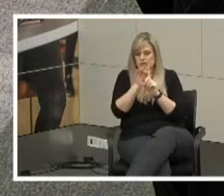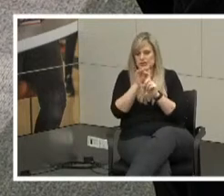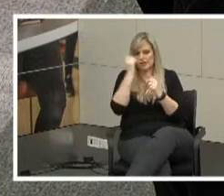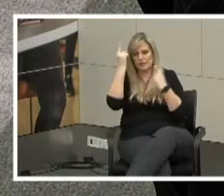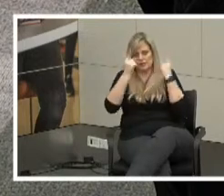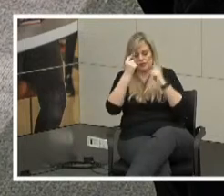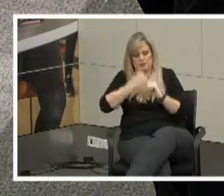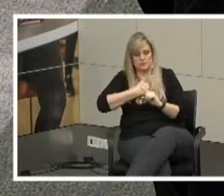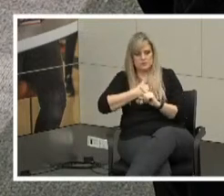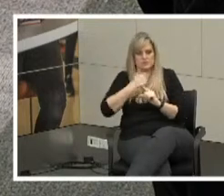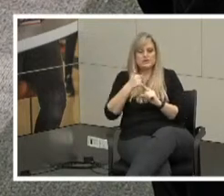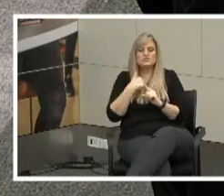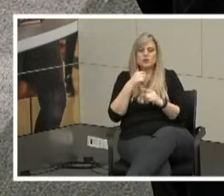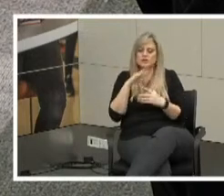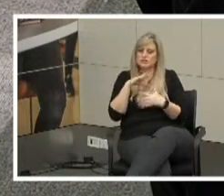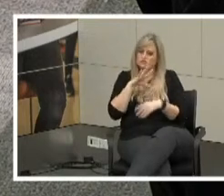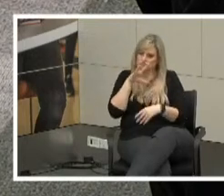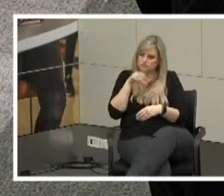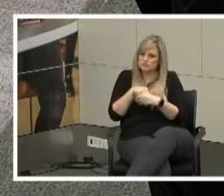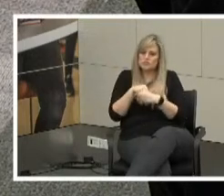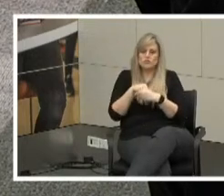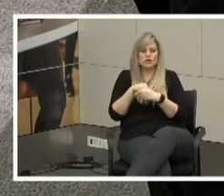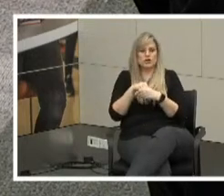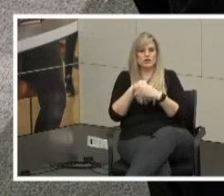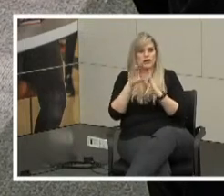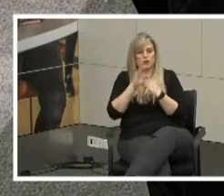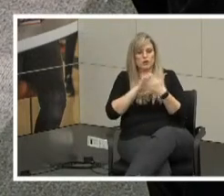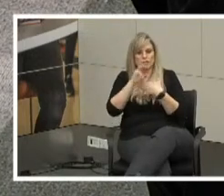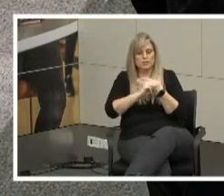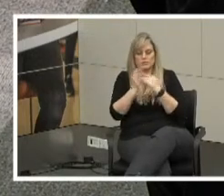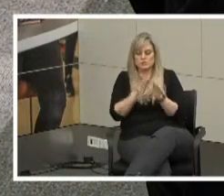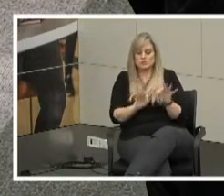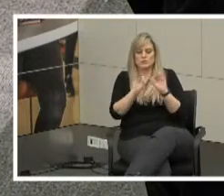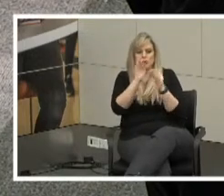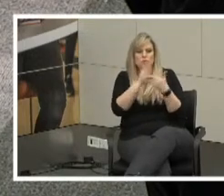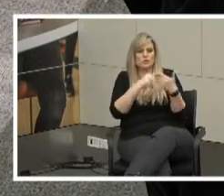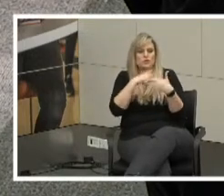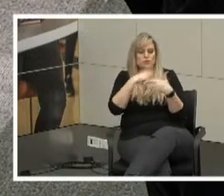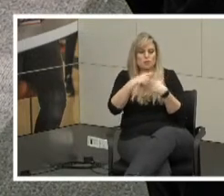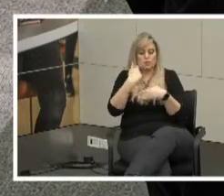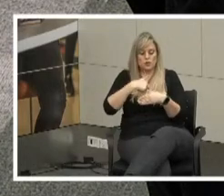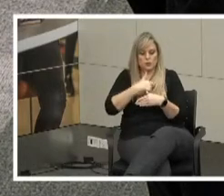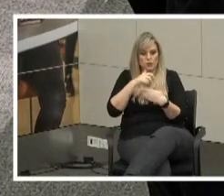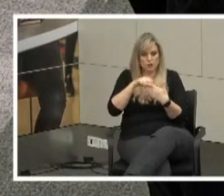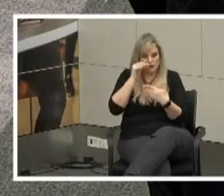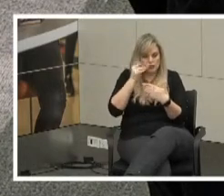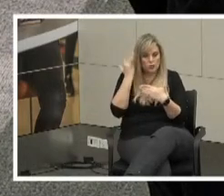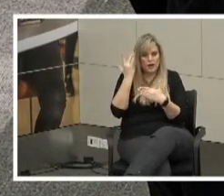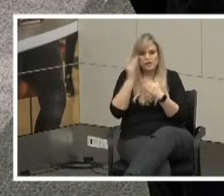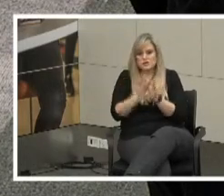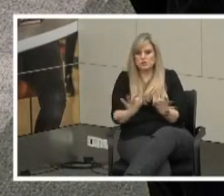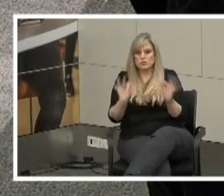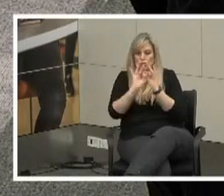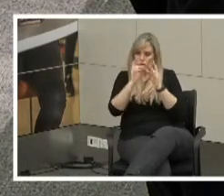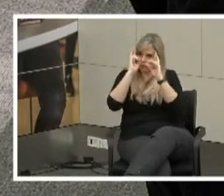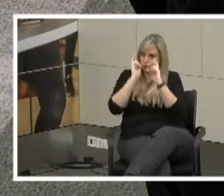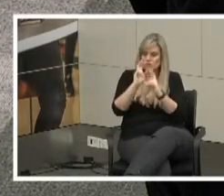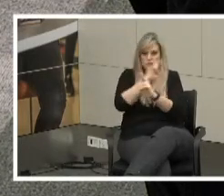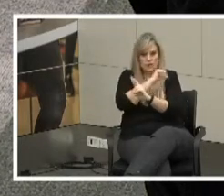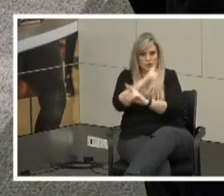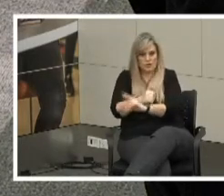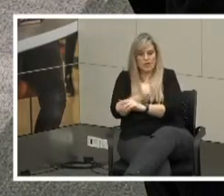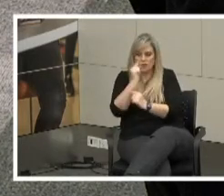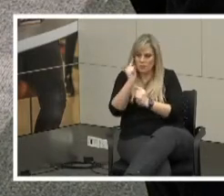is deeply integrated in the karate curriculum and is a fundamental aspect of the program we learn the importance of respecting Authority the moment that we enter the